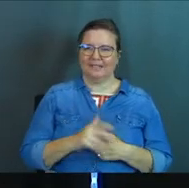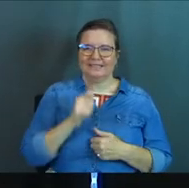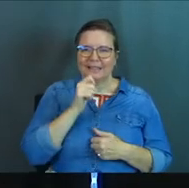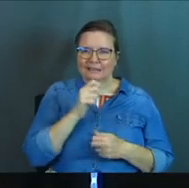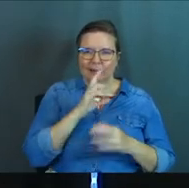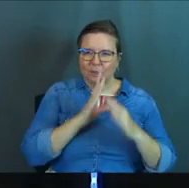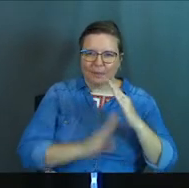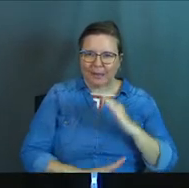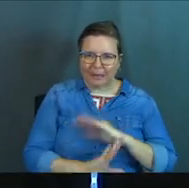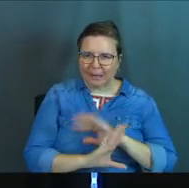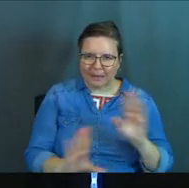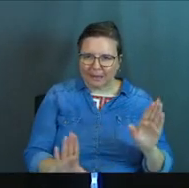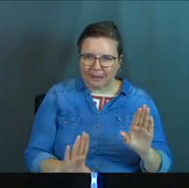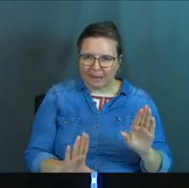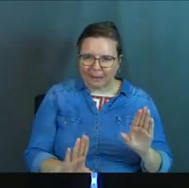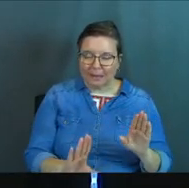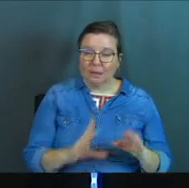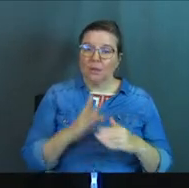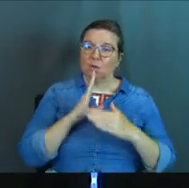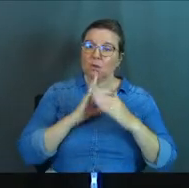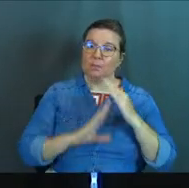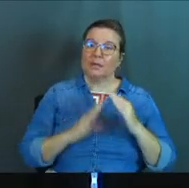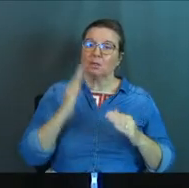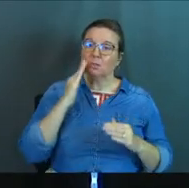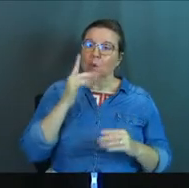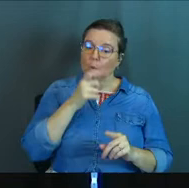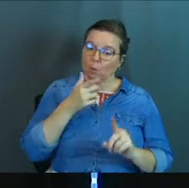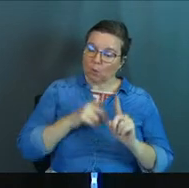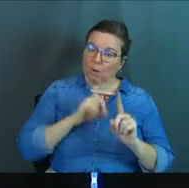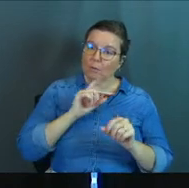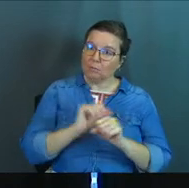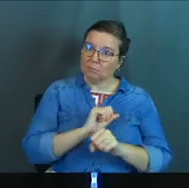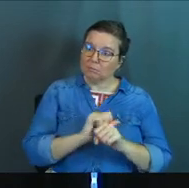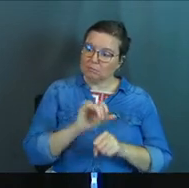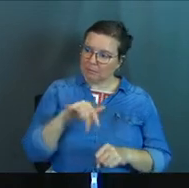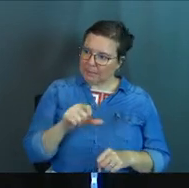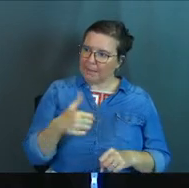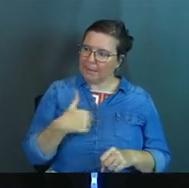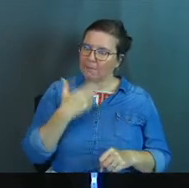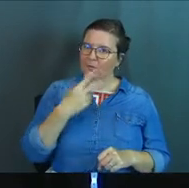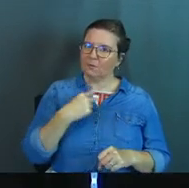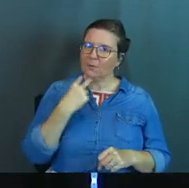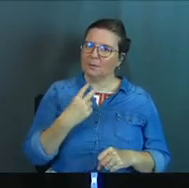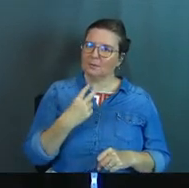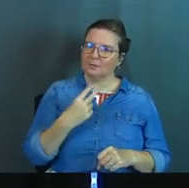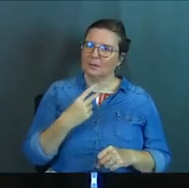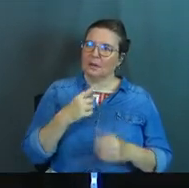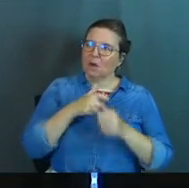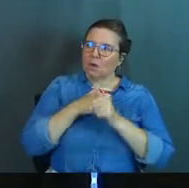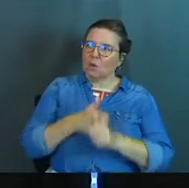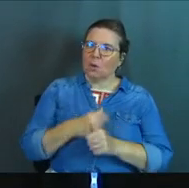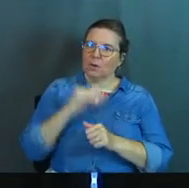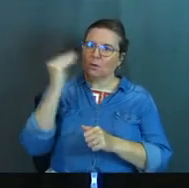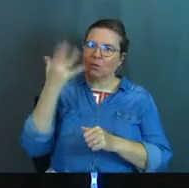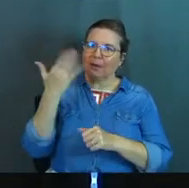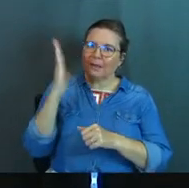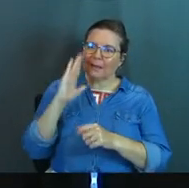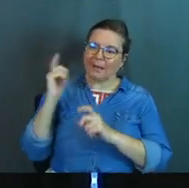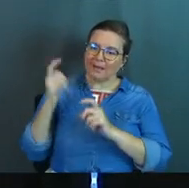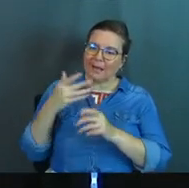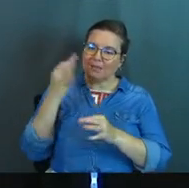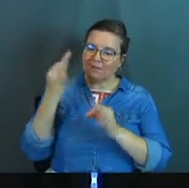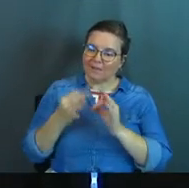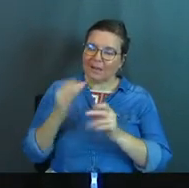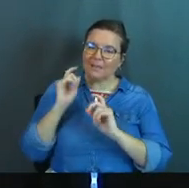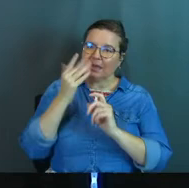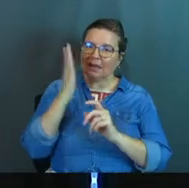That's not humility. Humility is knowing who you actually are, according to the grace that God, and according to the